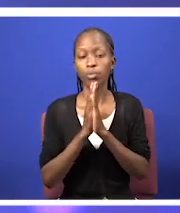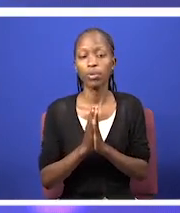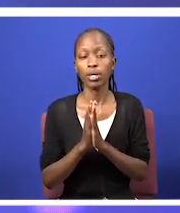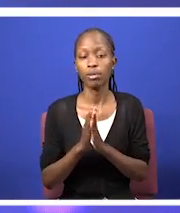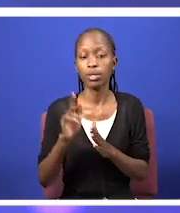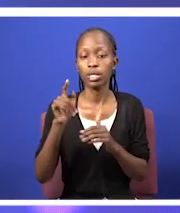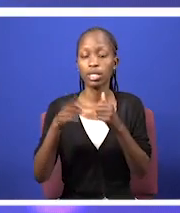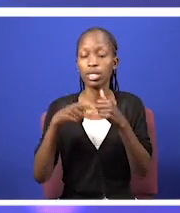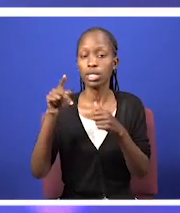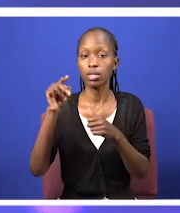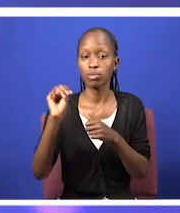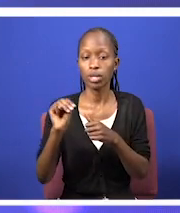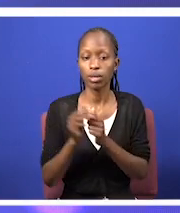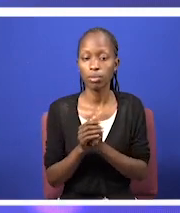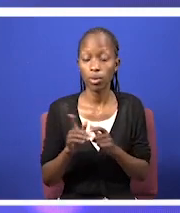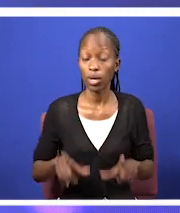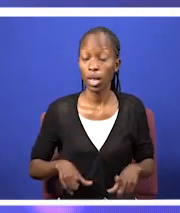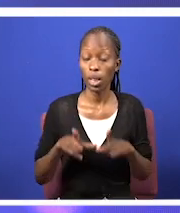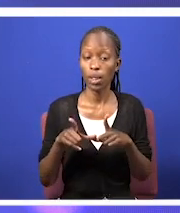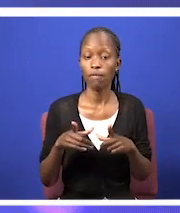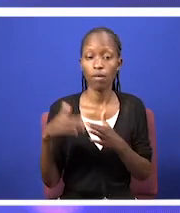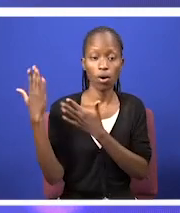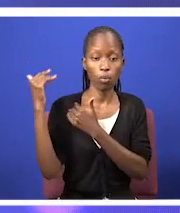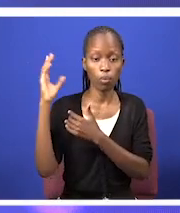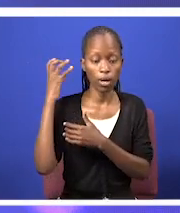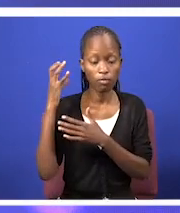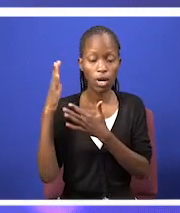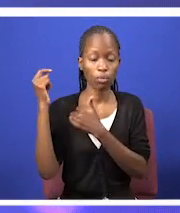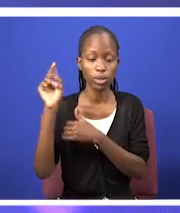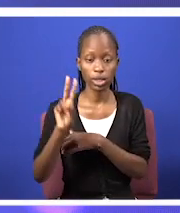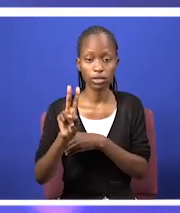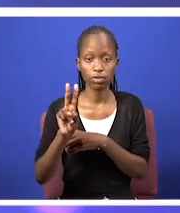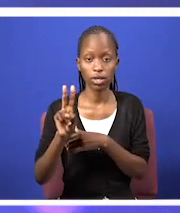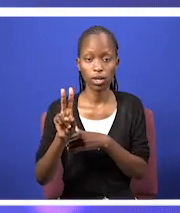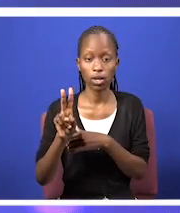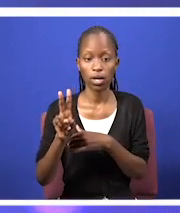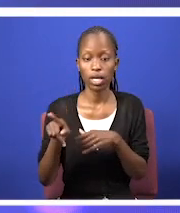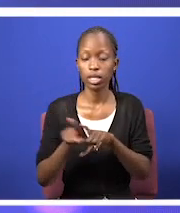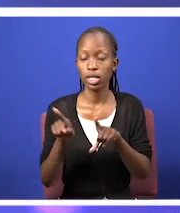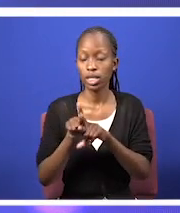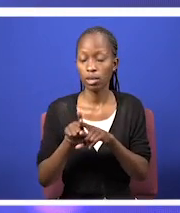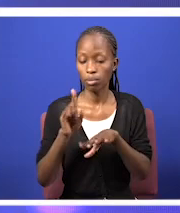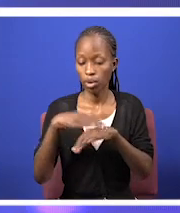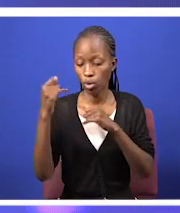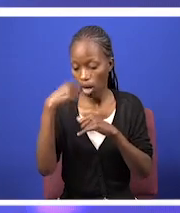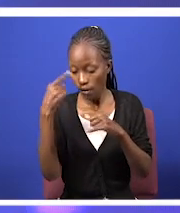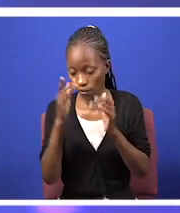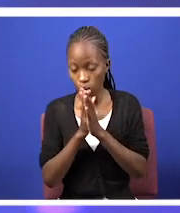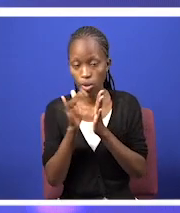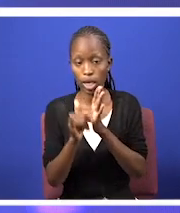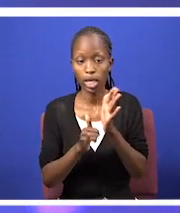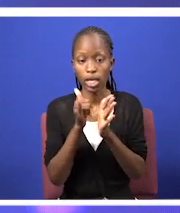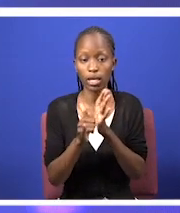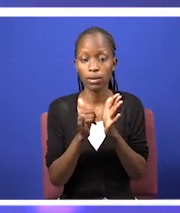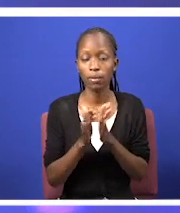of prayer at 6 p.m. This will be coming to you live on Hope FM, Hope TV, and our CITAM Church Online social